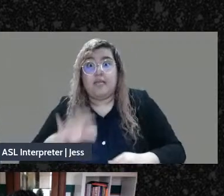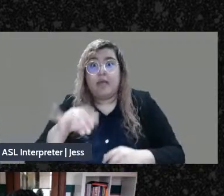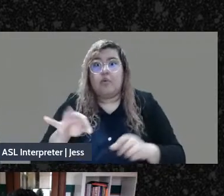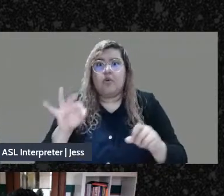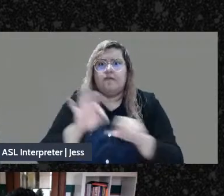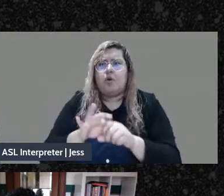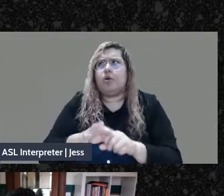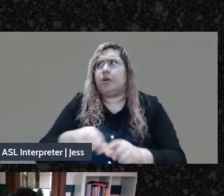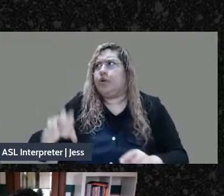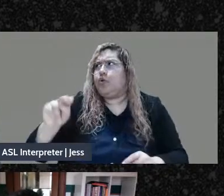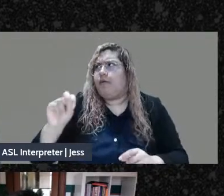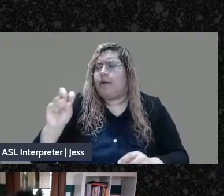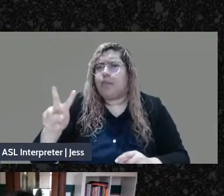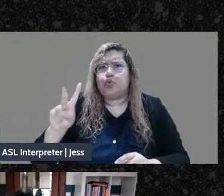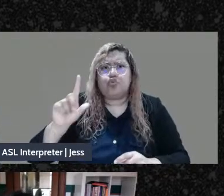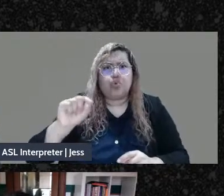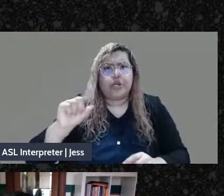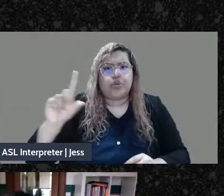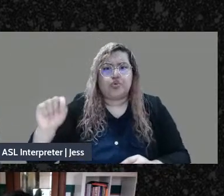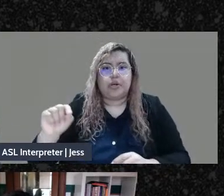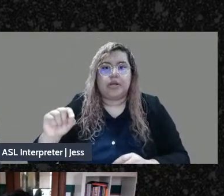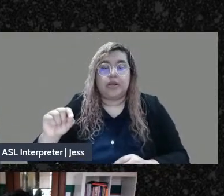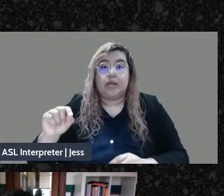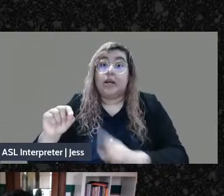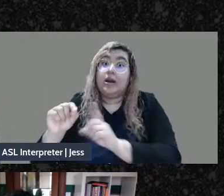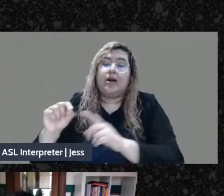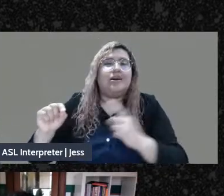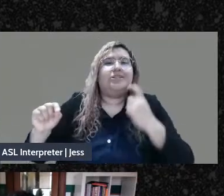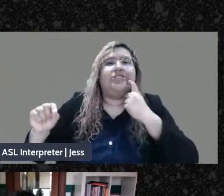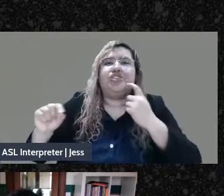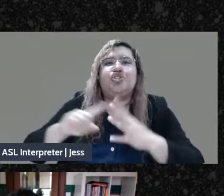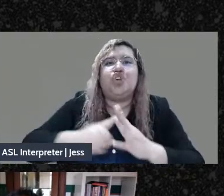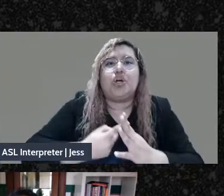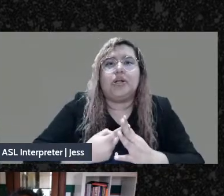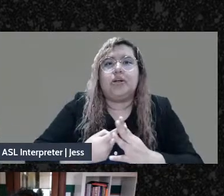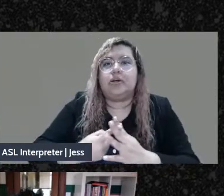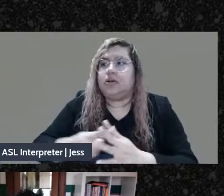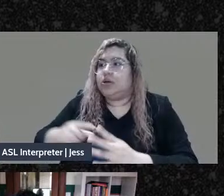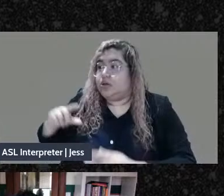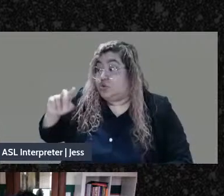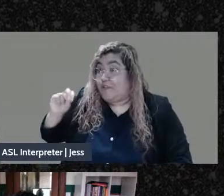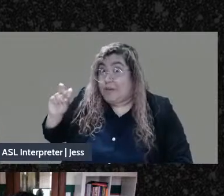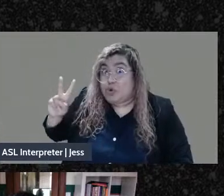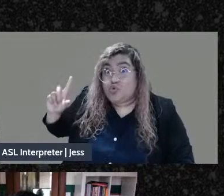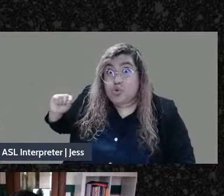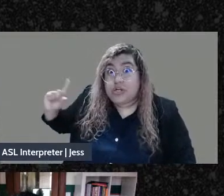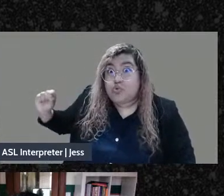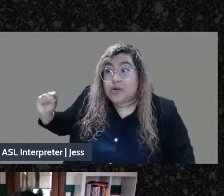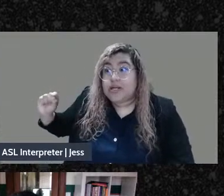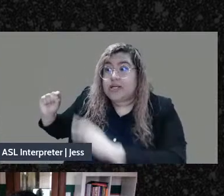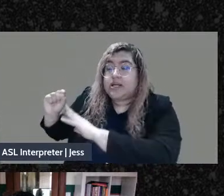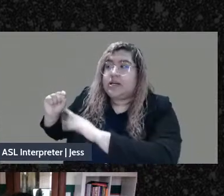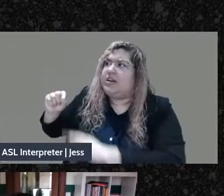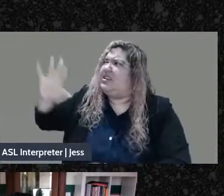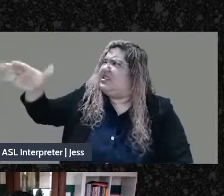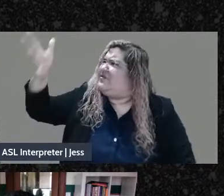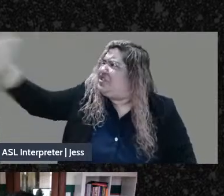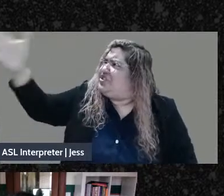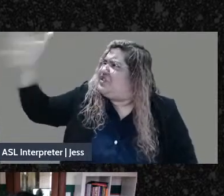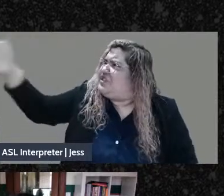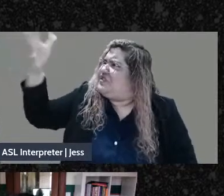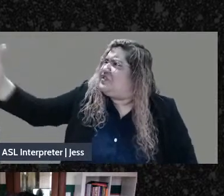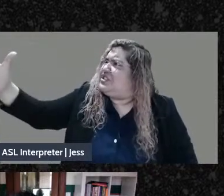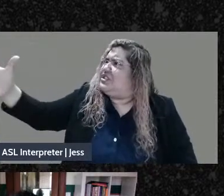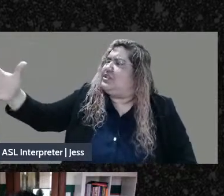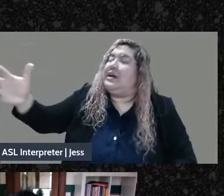November 2020, the process is just kicking off now, right? It's been like years of just being like, just stop getting in the way of this. And we're finally,